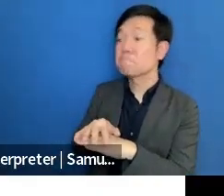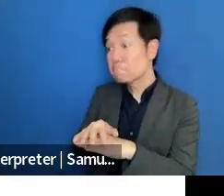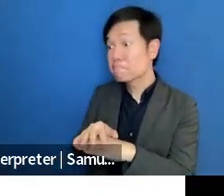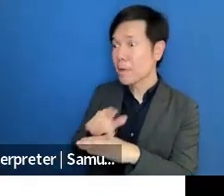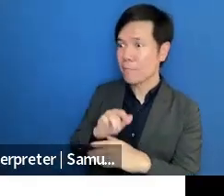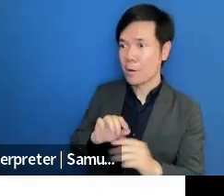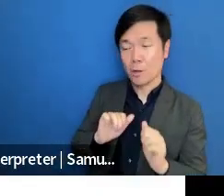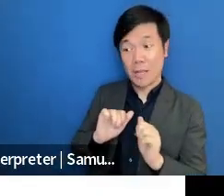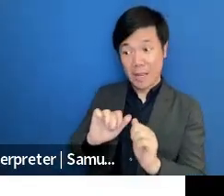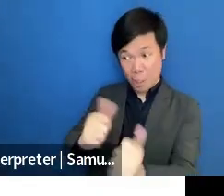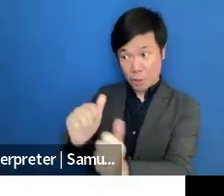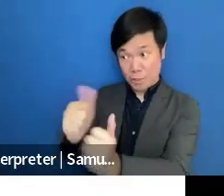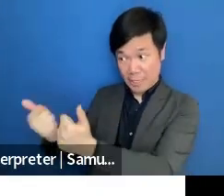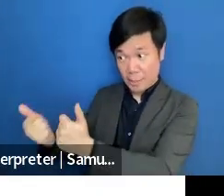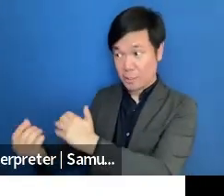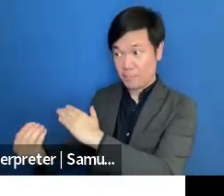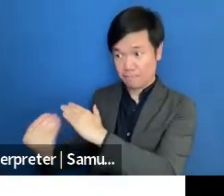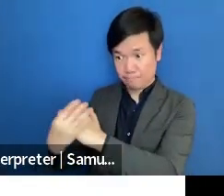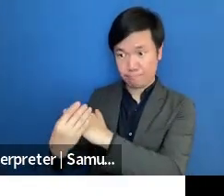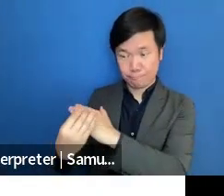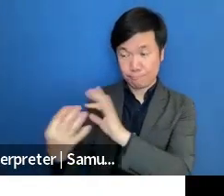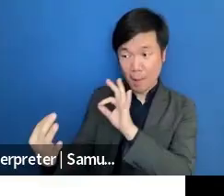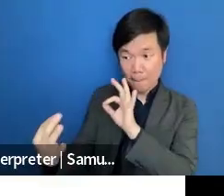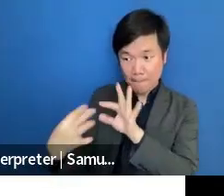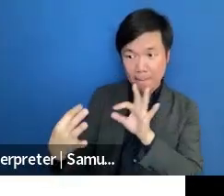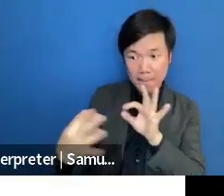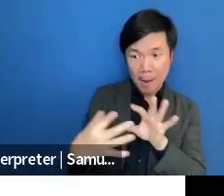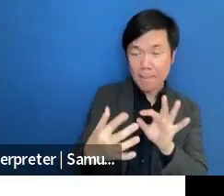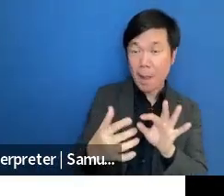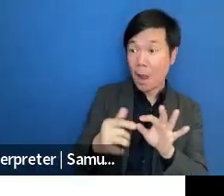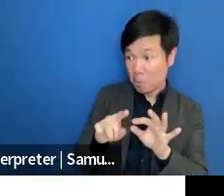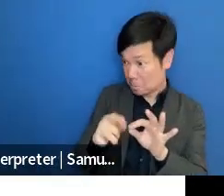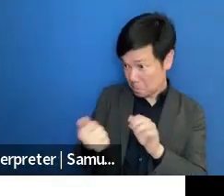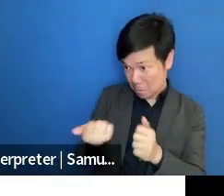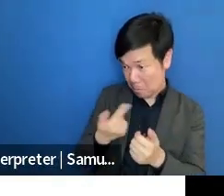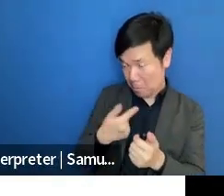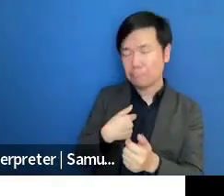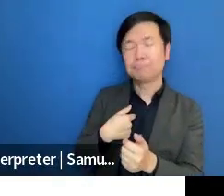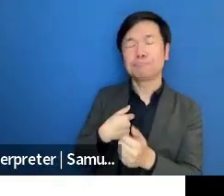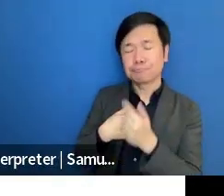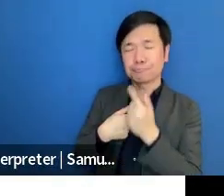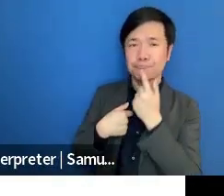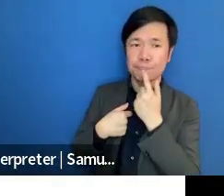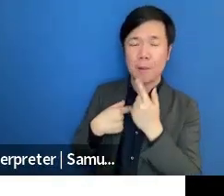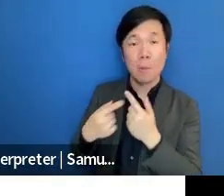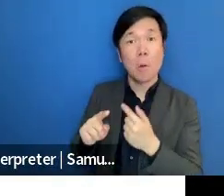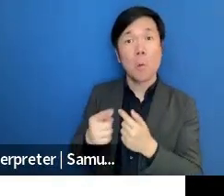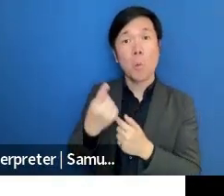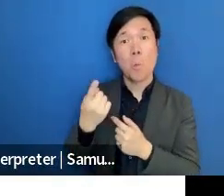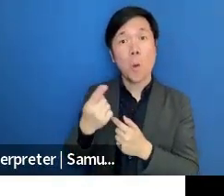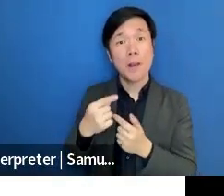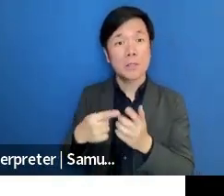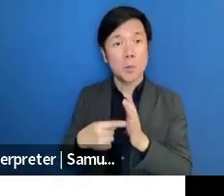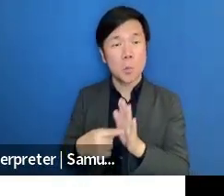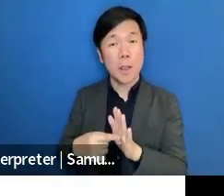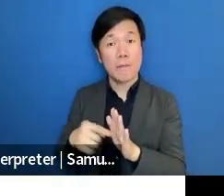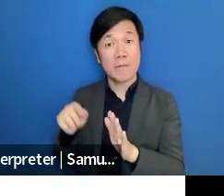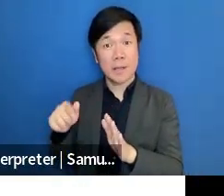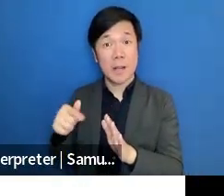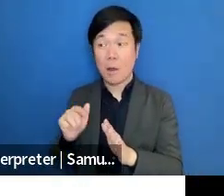within the country that are implementing the Spotlight Initiative. One of the approaches that we've been using is to interact with the